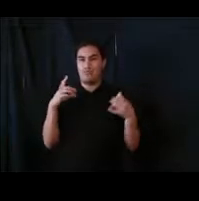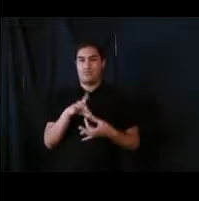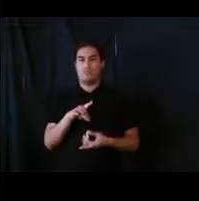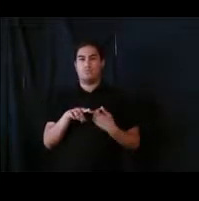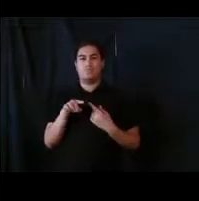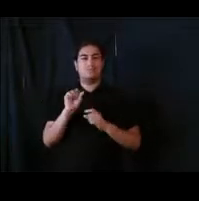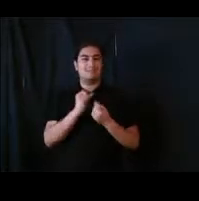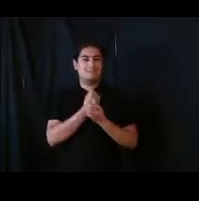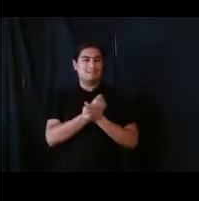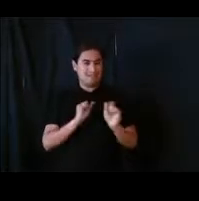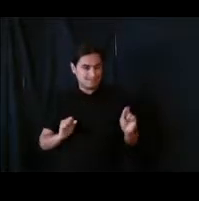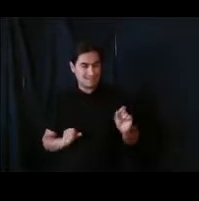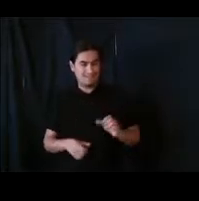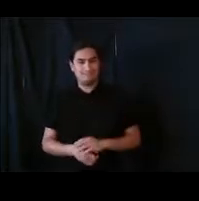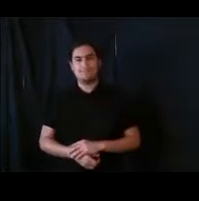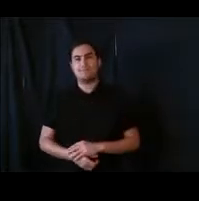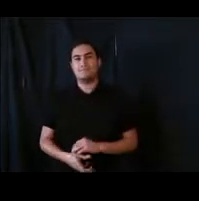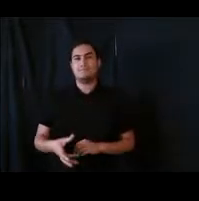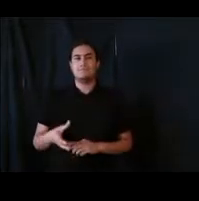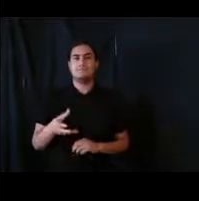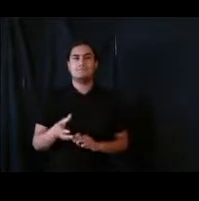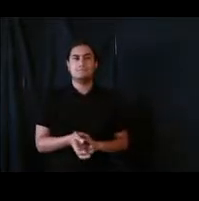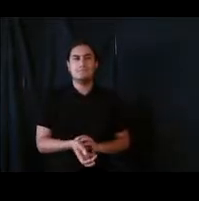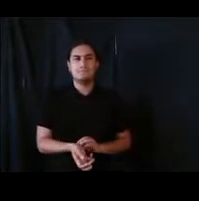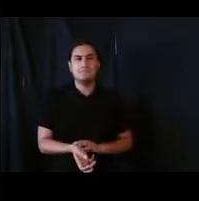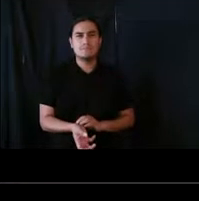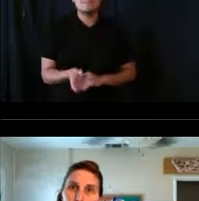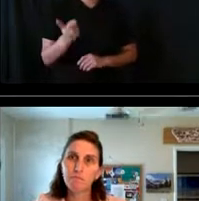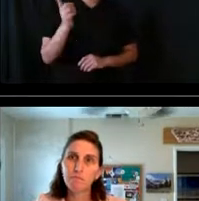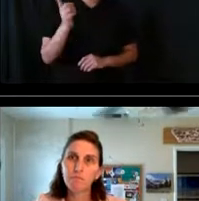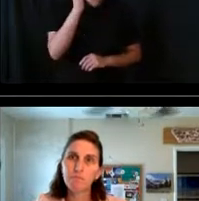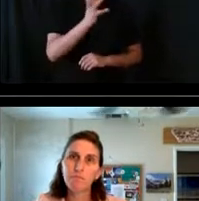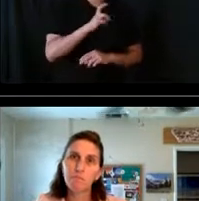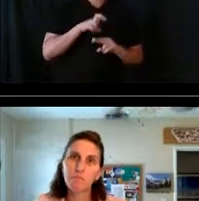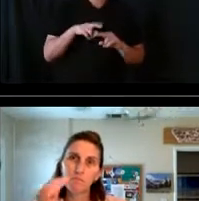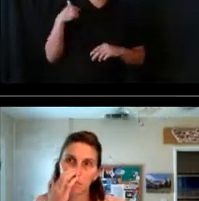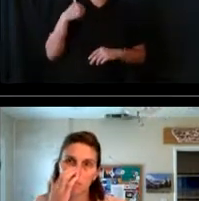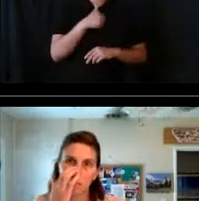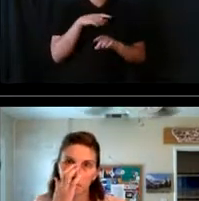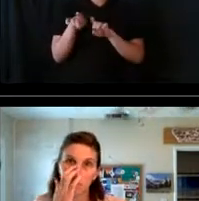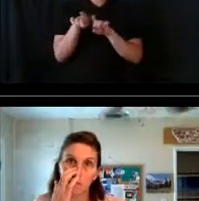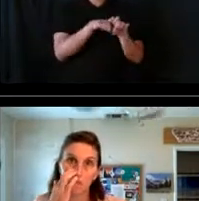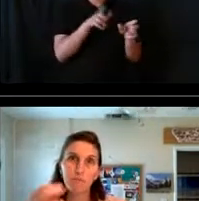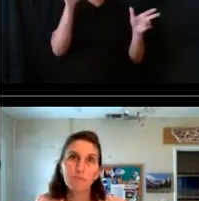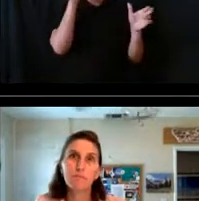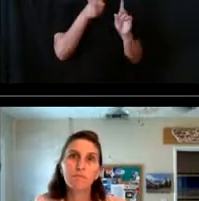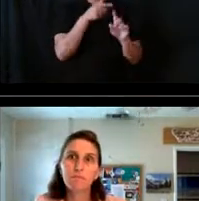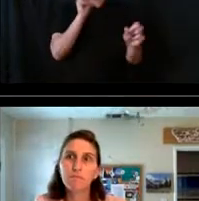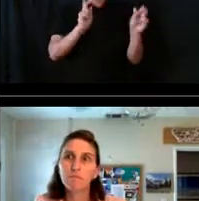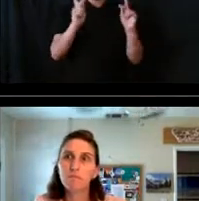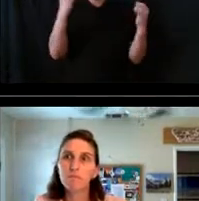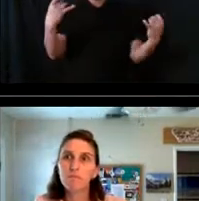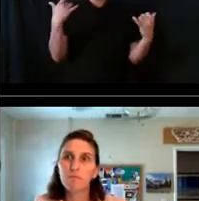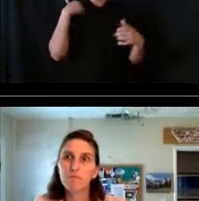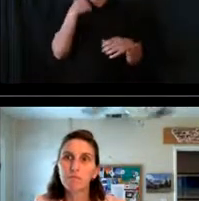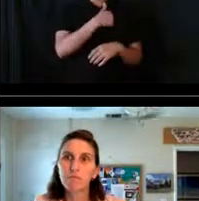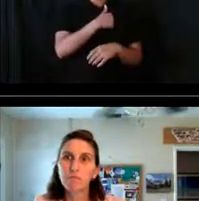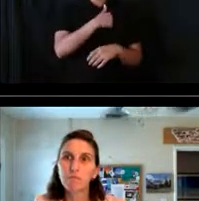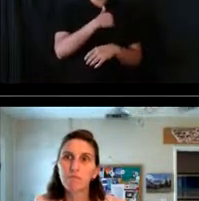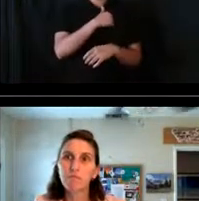and i think i might add two that i think we also heard from uh the folks today is that we weren't able to reach enough